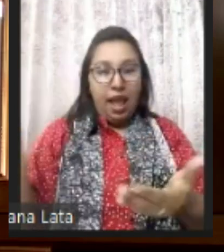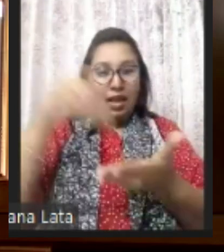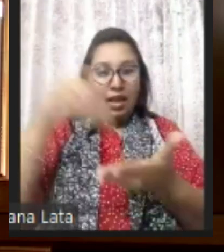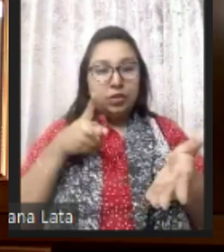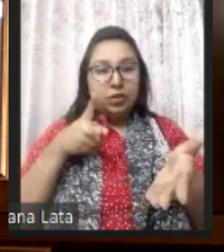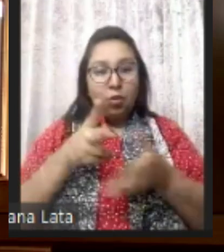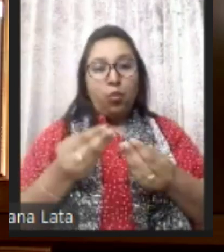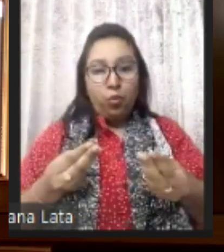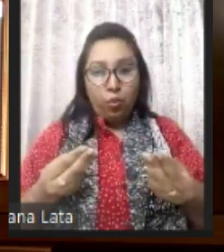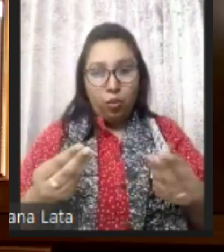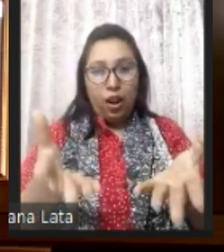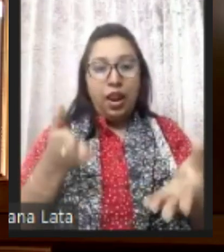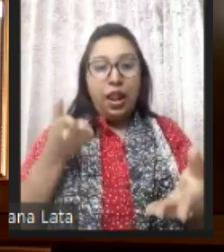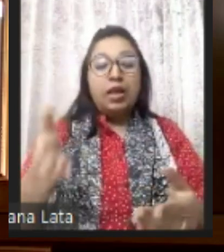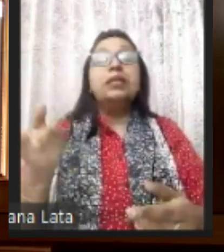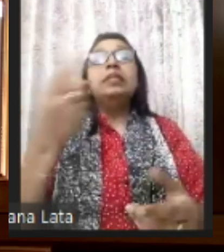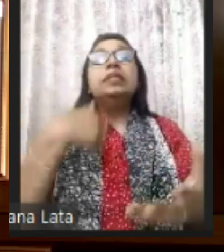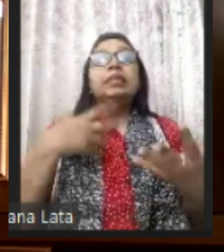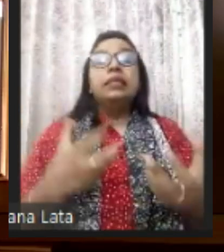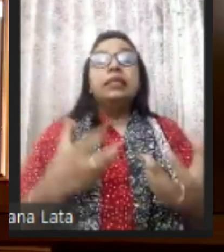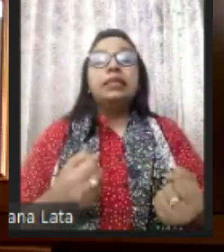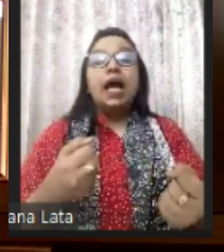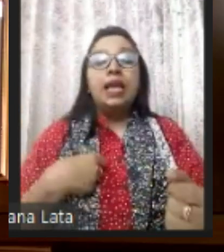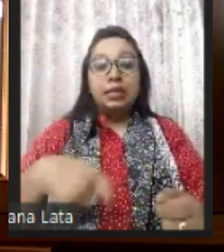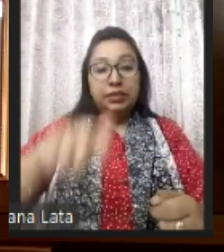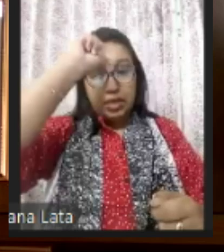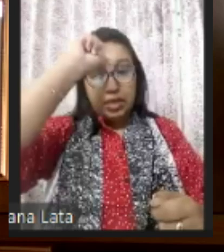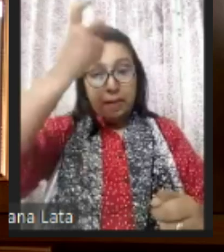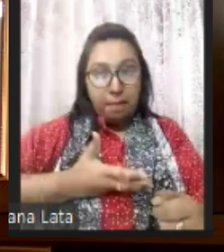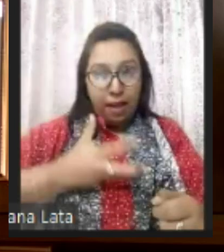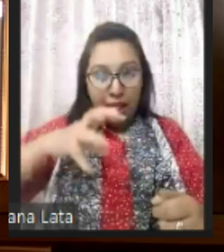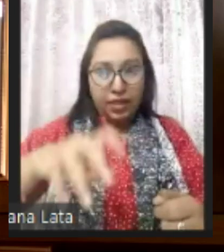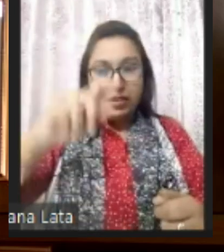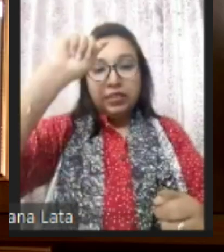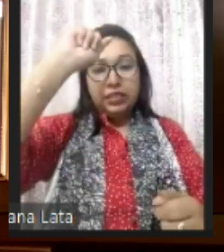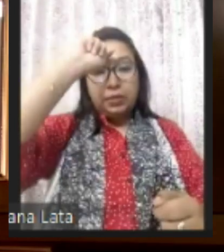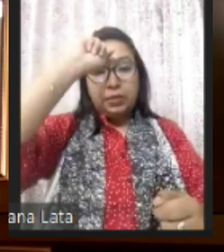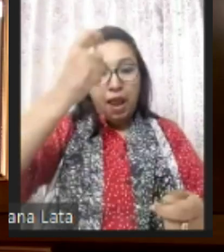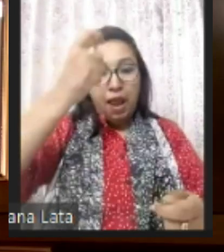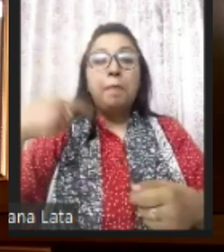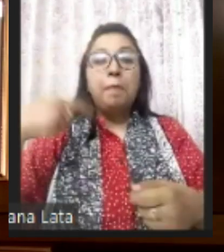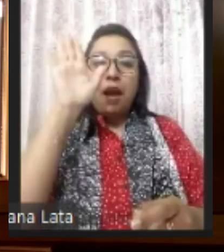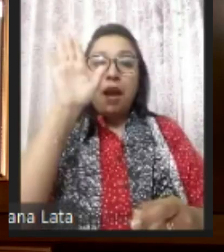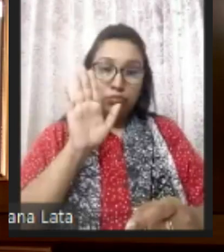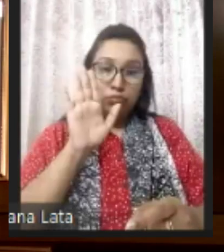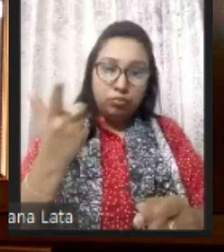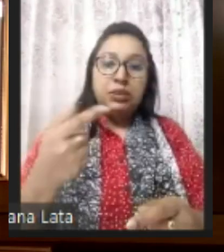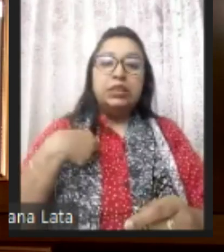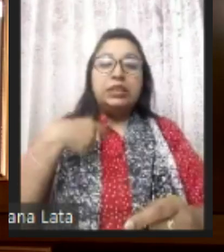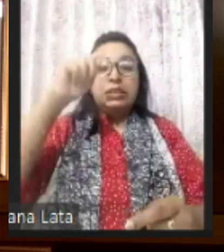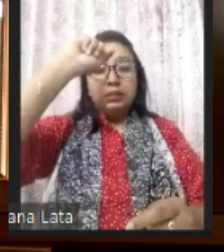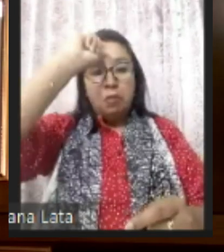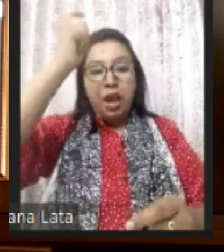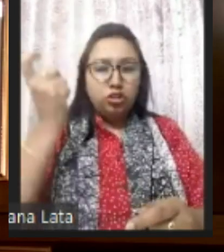society by using upcoming technology. As we believe that only information technology can make disabled people equal